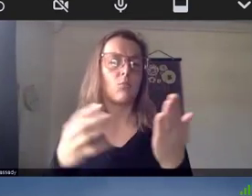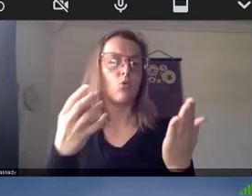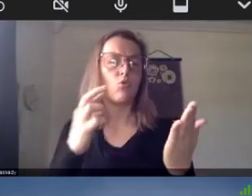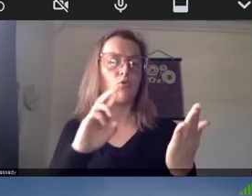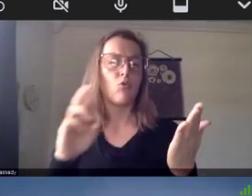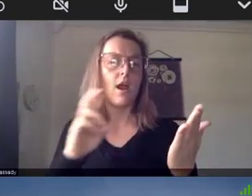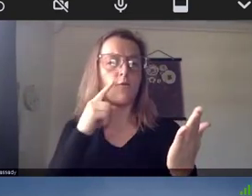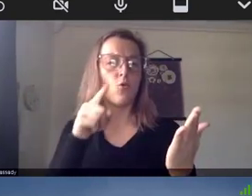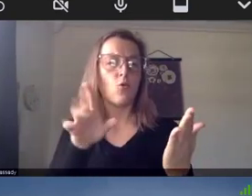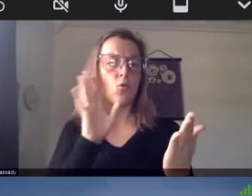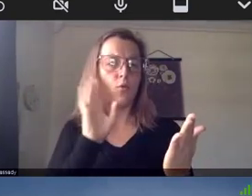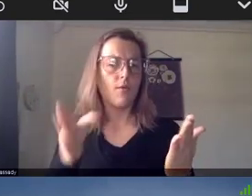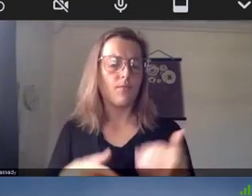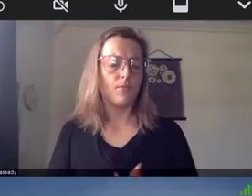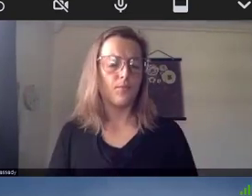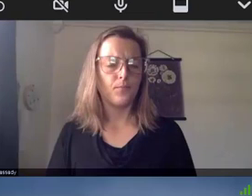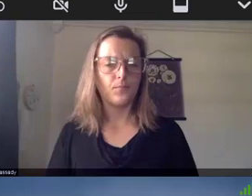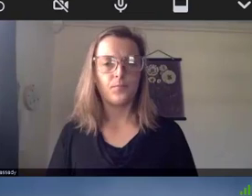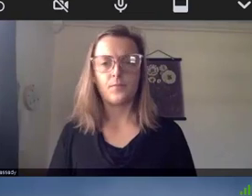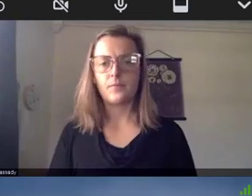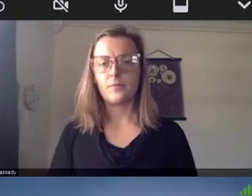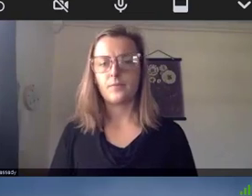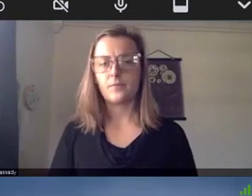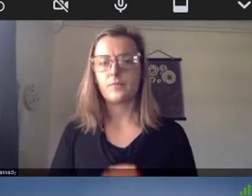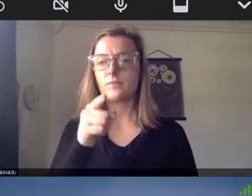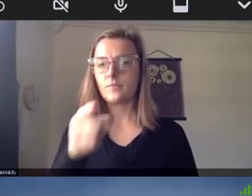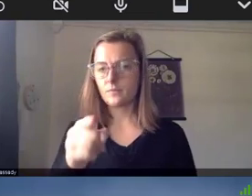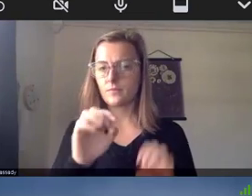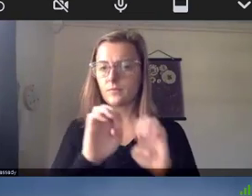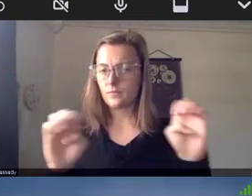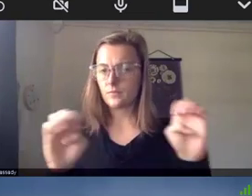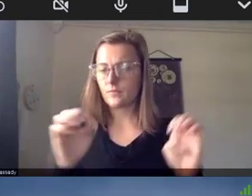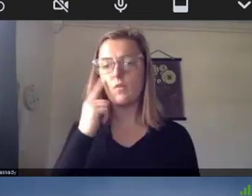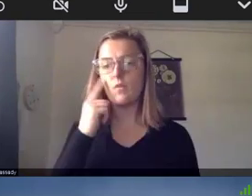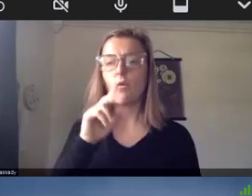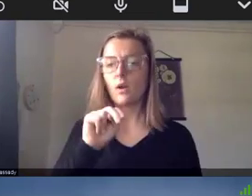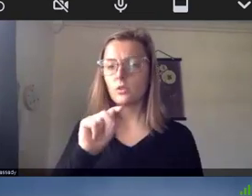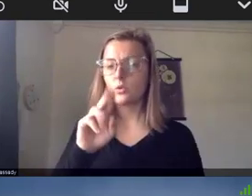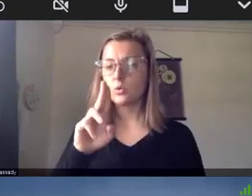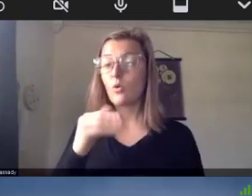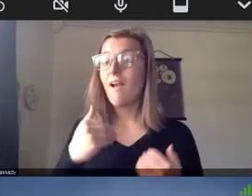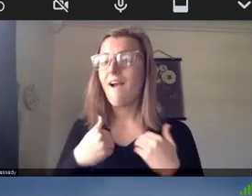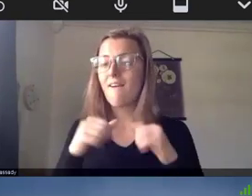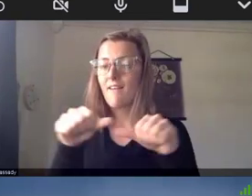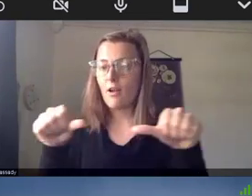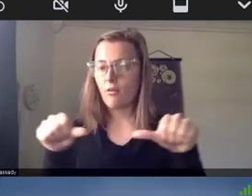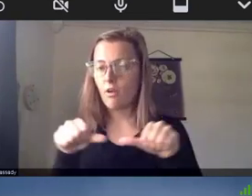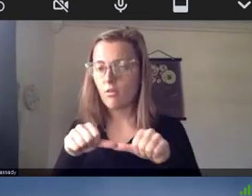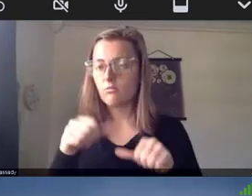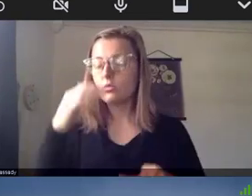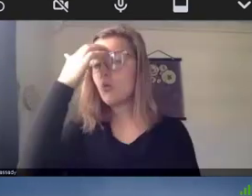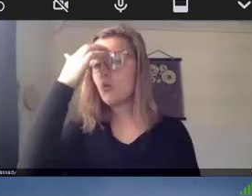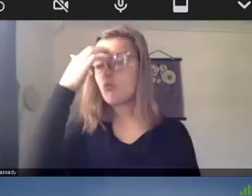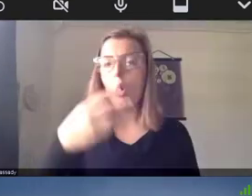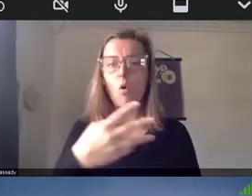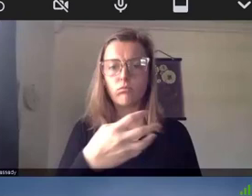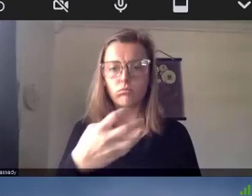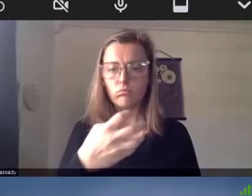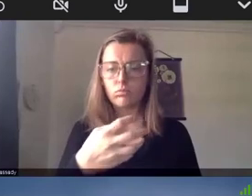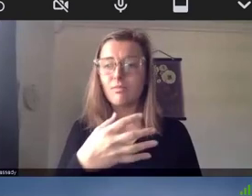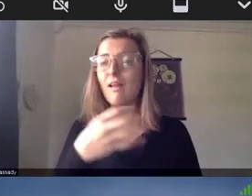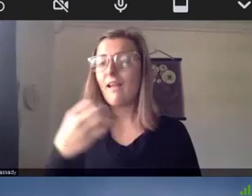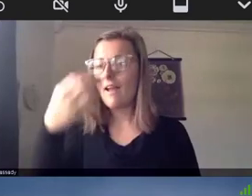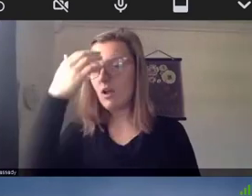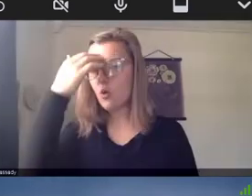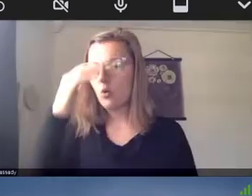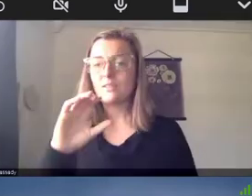for NTU, we have the area. So if we know the effective heat transfer coefficient and we know C min, and we've found NTU, then we can use that to find